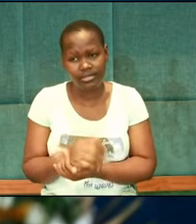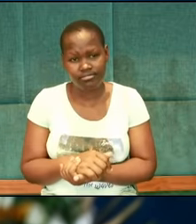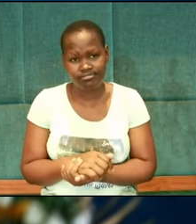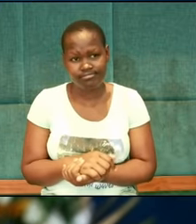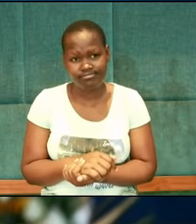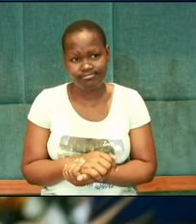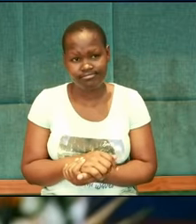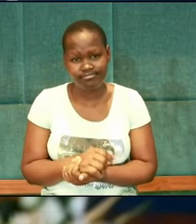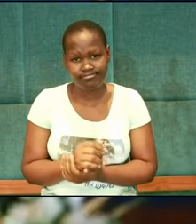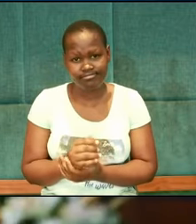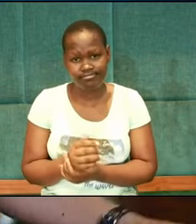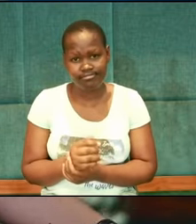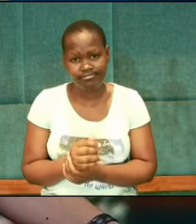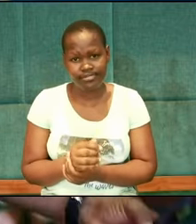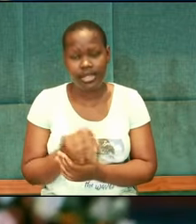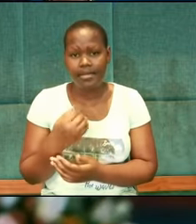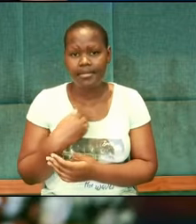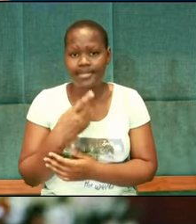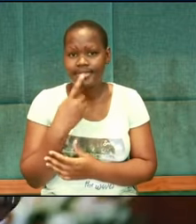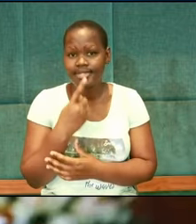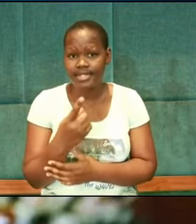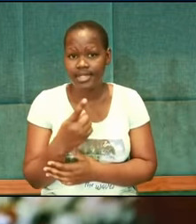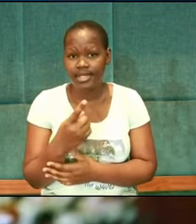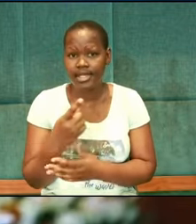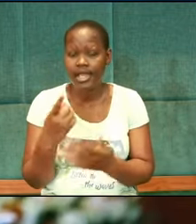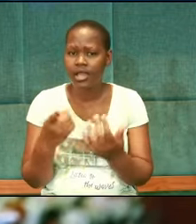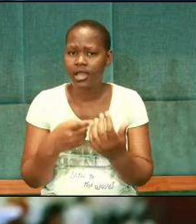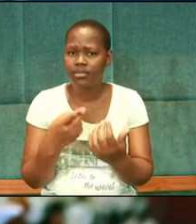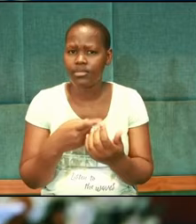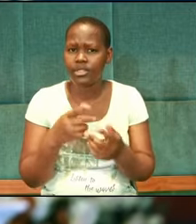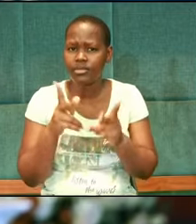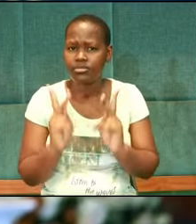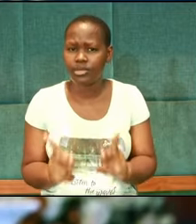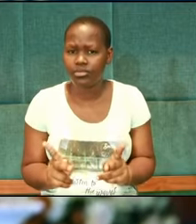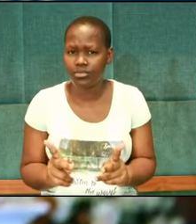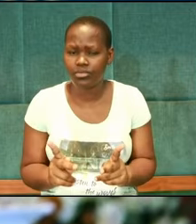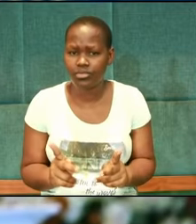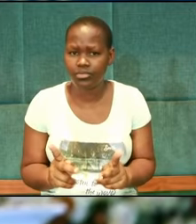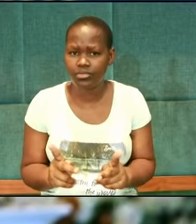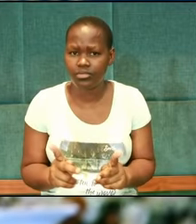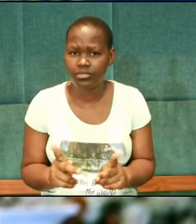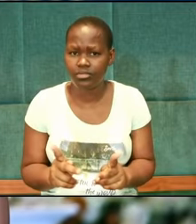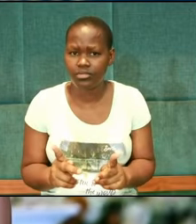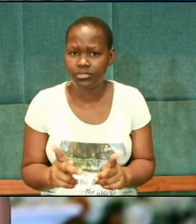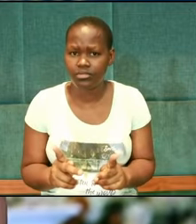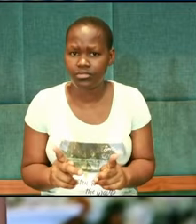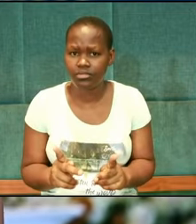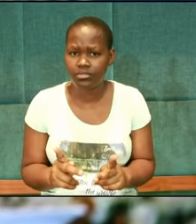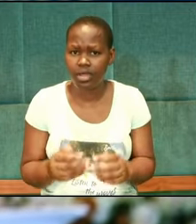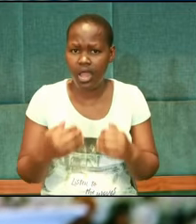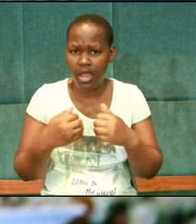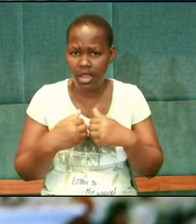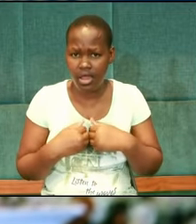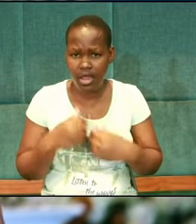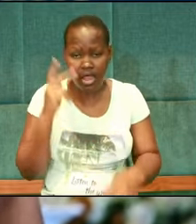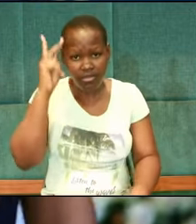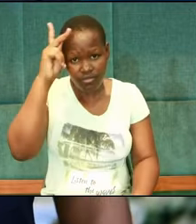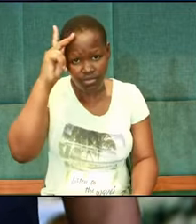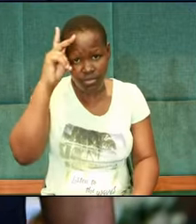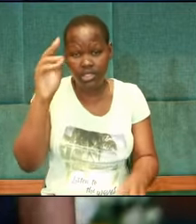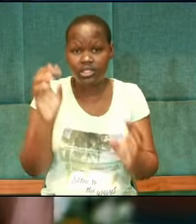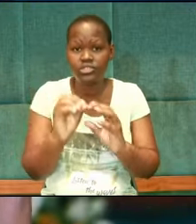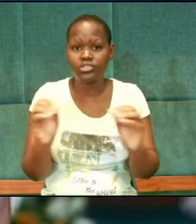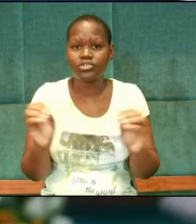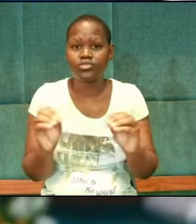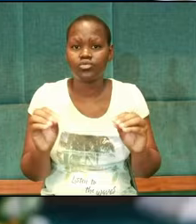Please, hands down. Let me say it again. How many people in this room believe they lack knowledge or they are